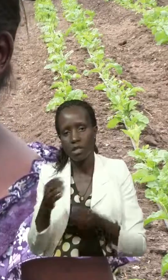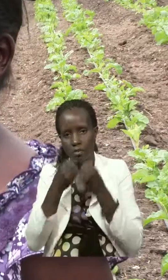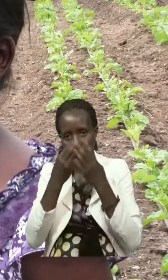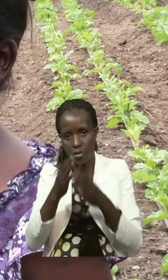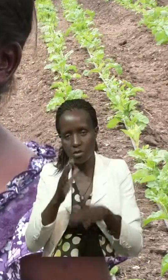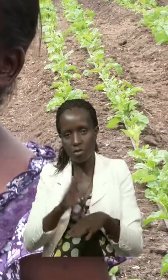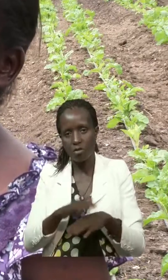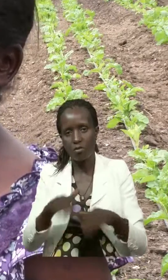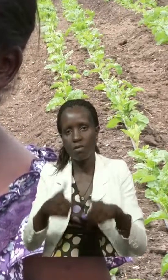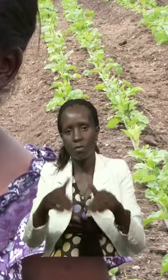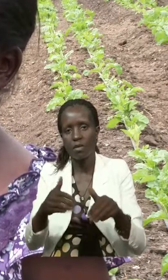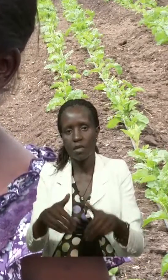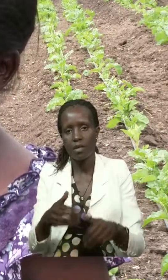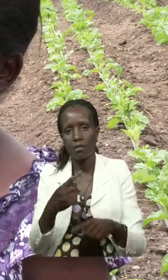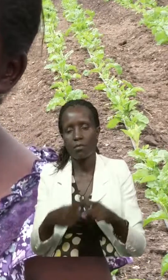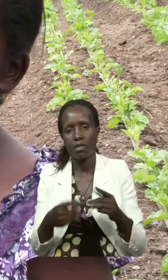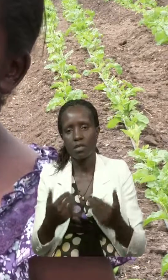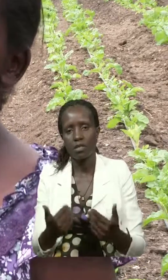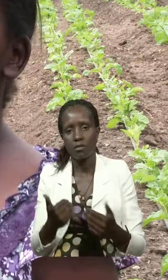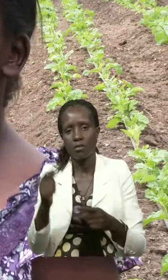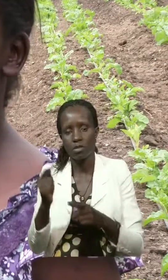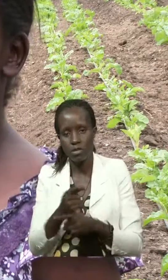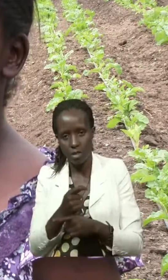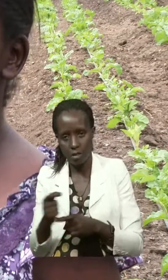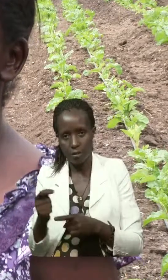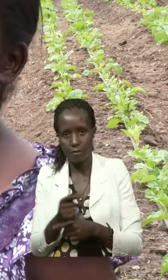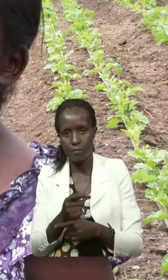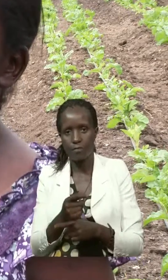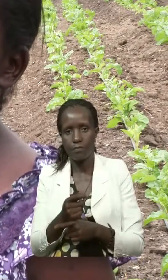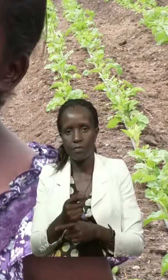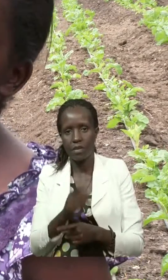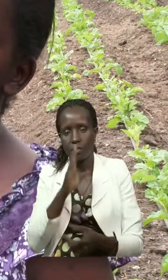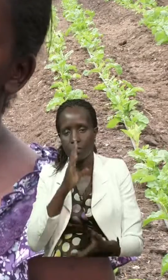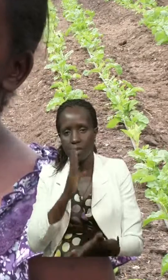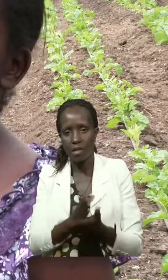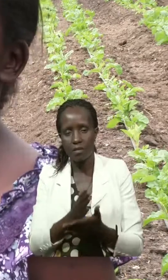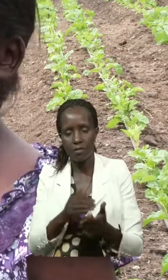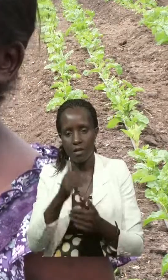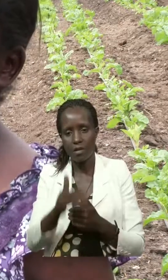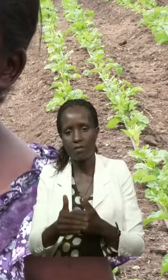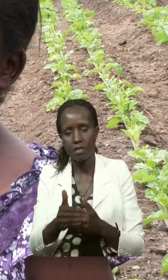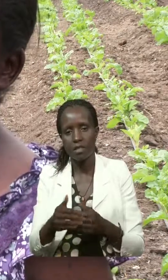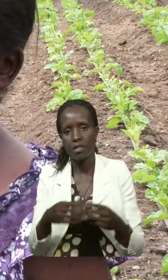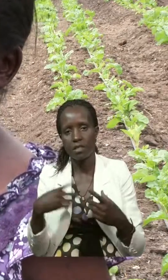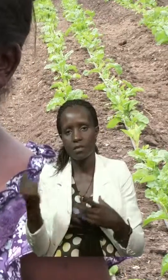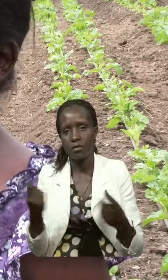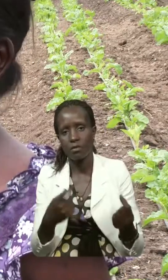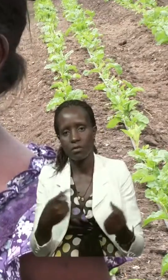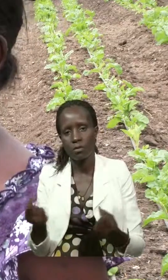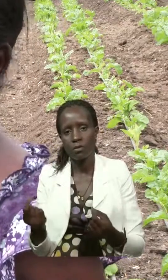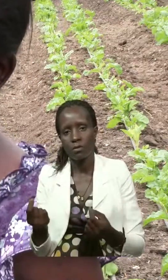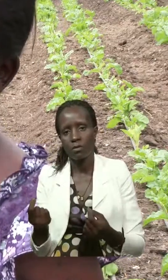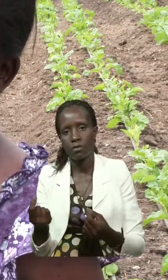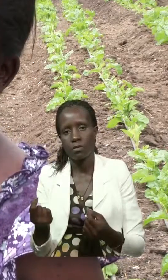farming, but with farming they have come here, we have trained them, and we believe that after they leave this place, if